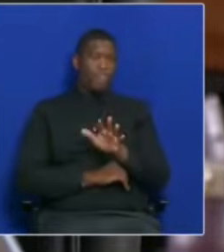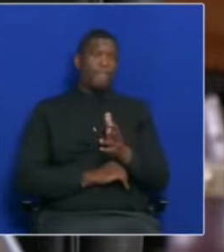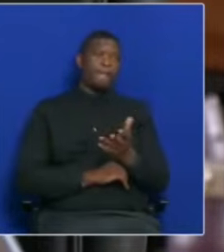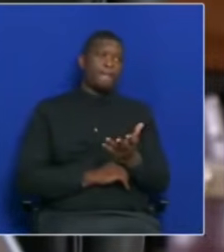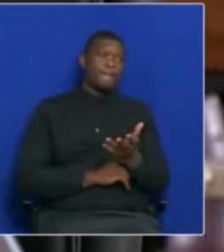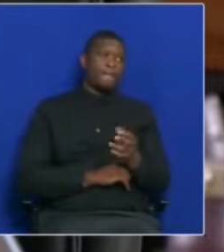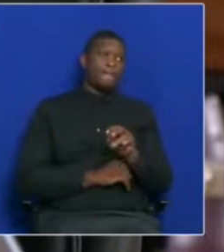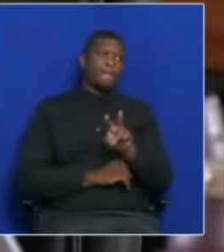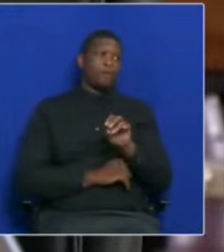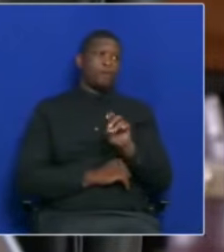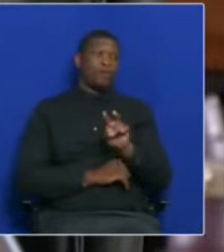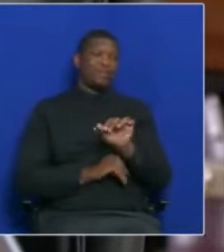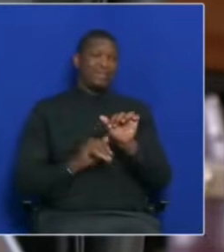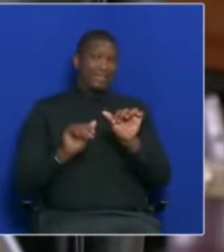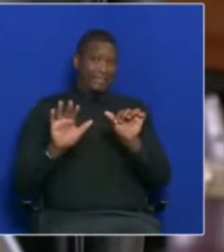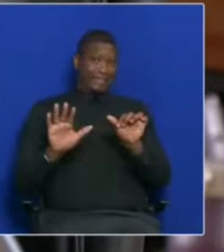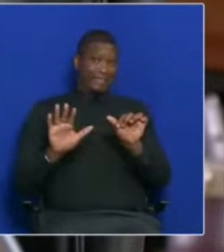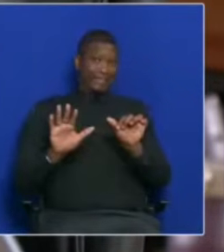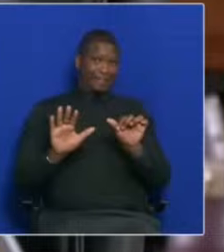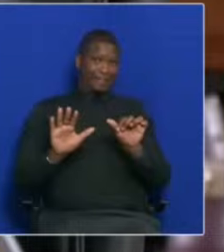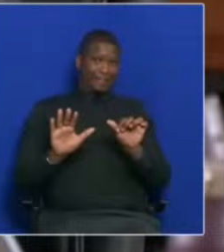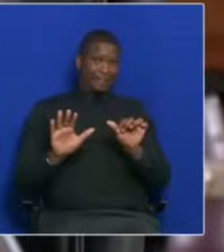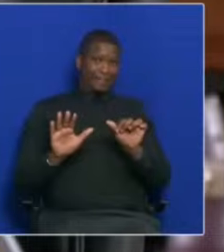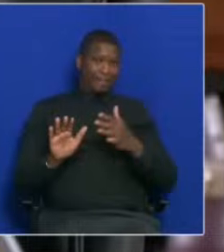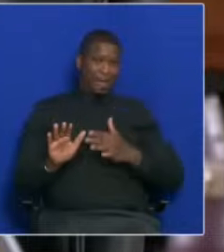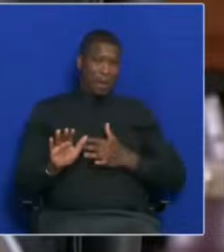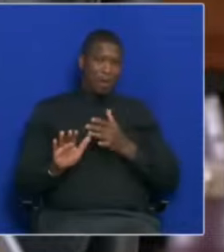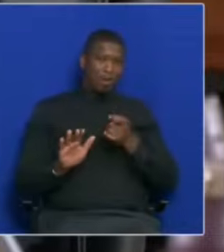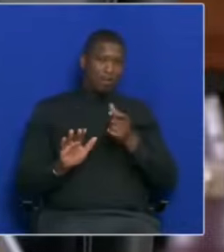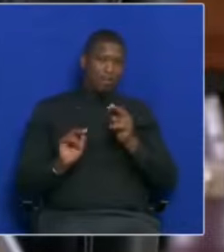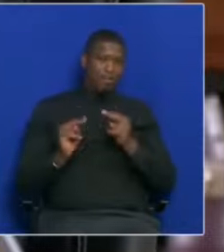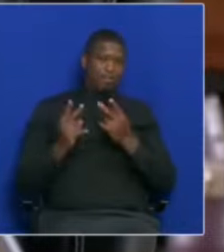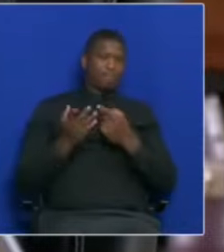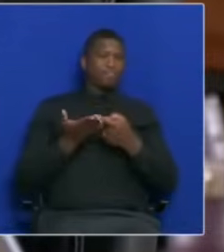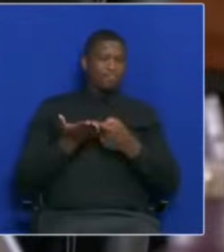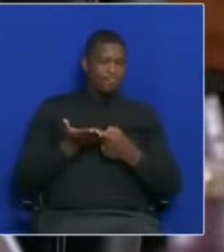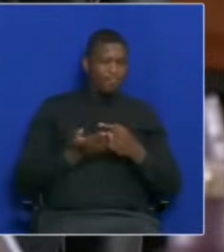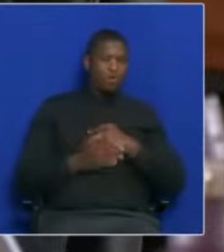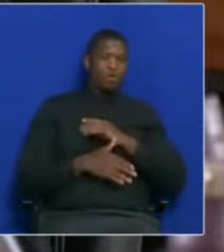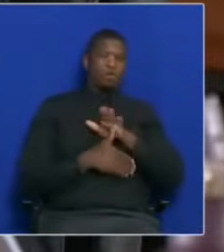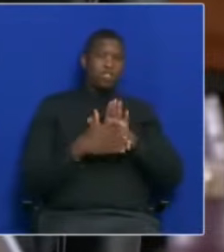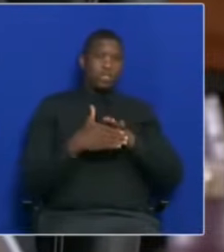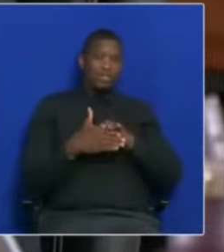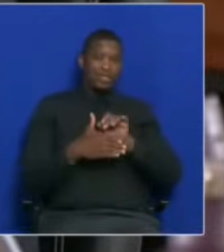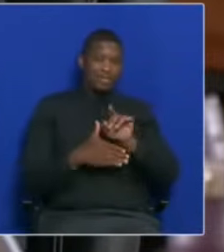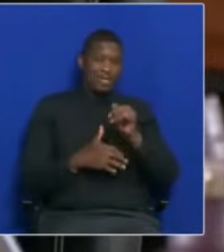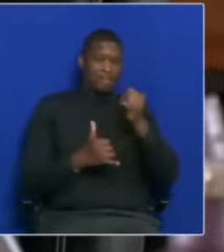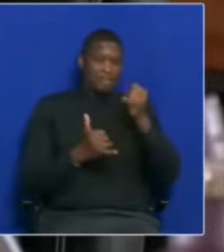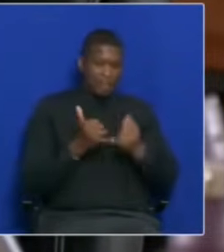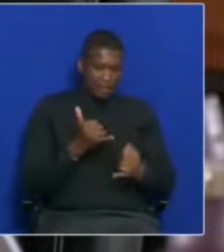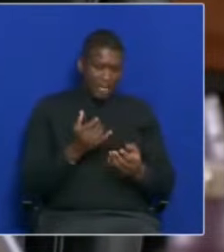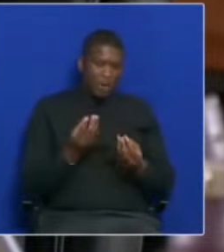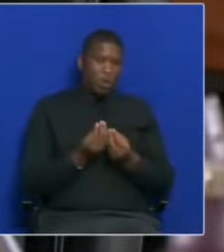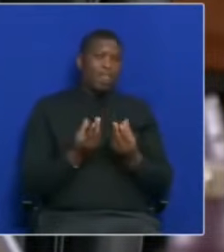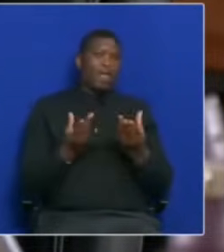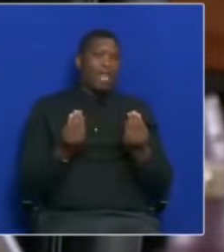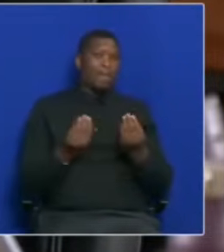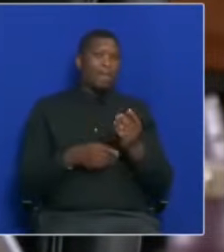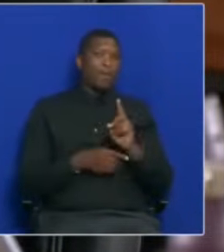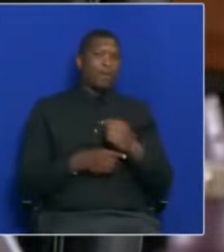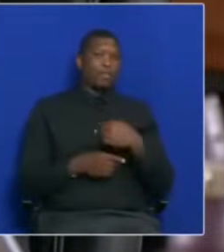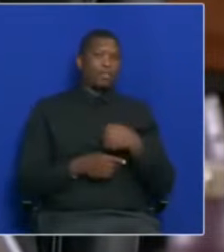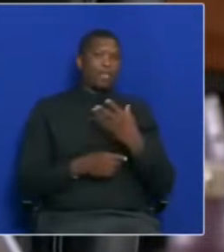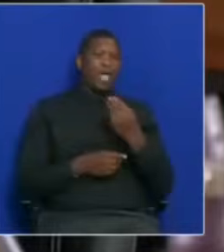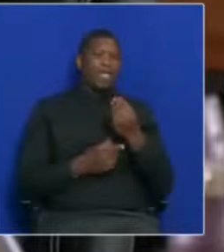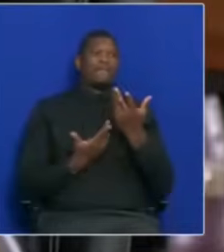2026. I just want to preface and say the reason why I make mistake with numbers is I have numeric dyslexia.